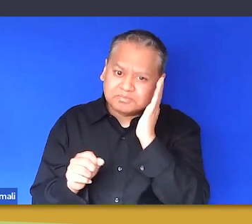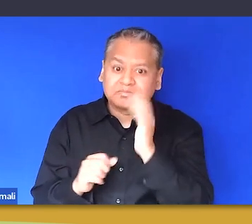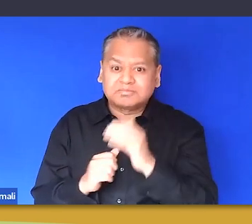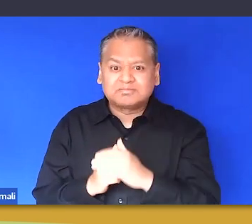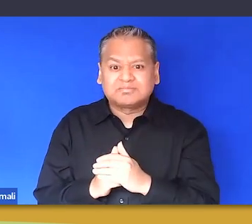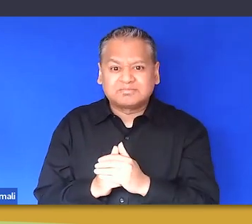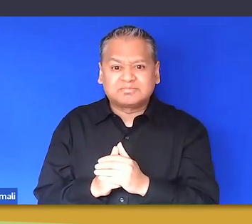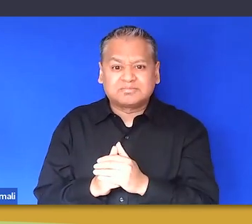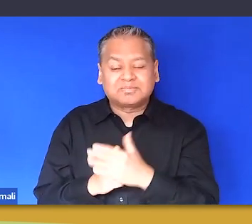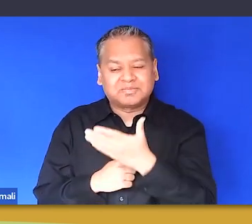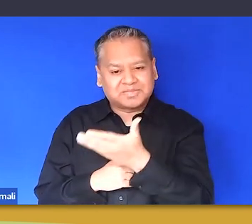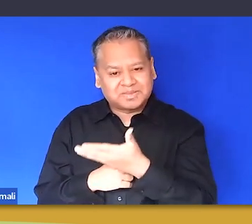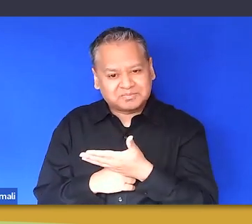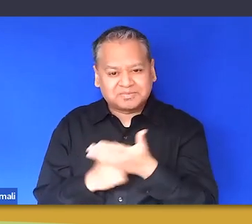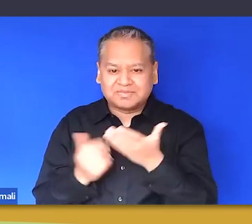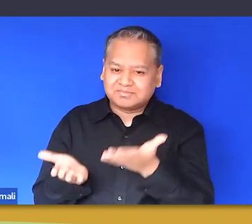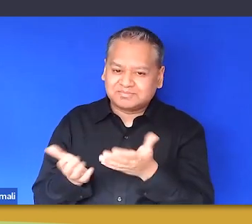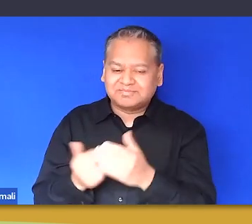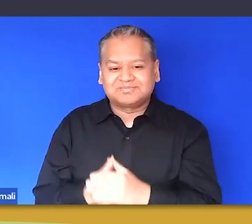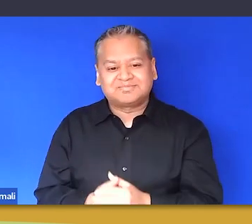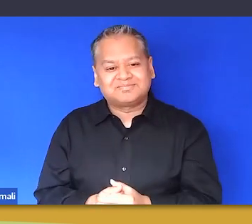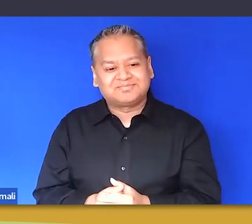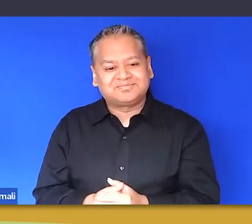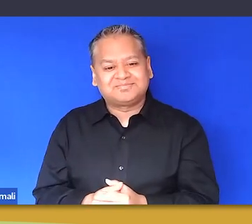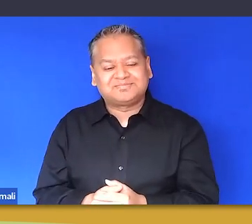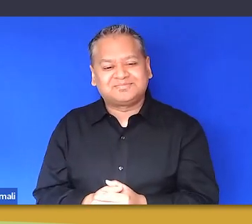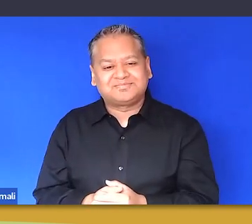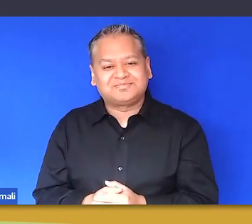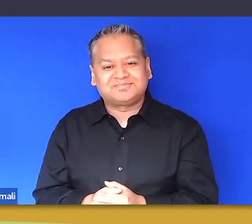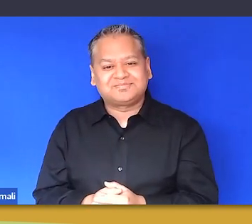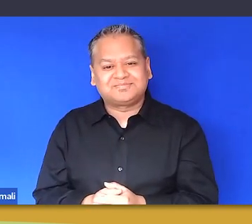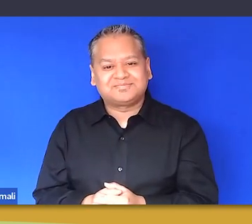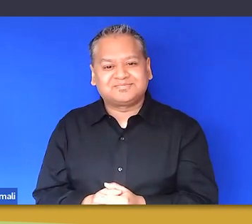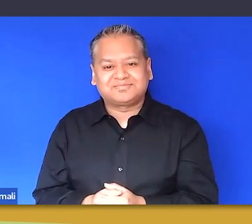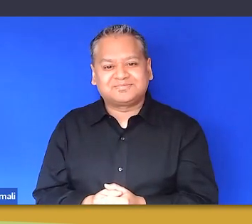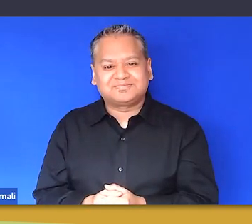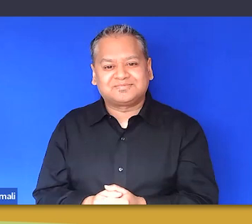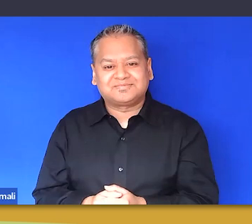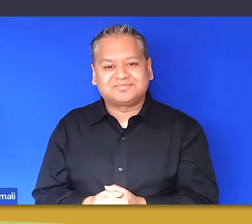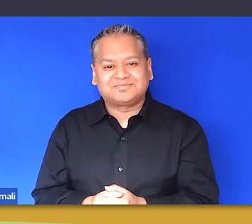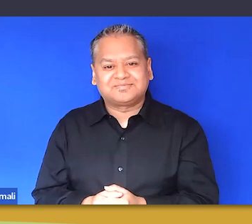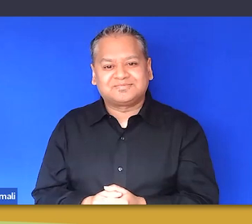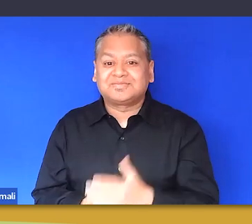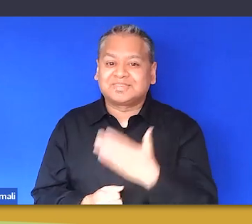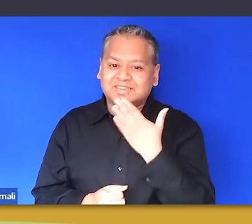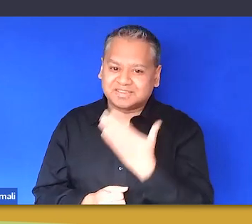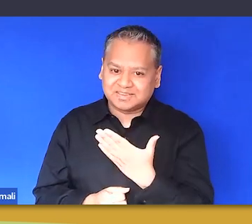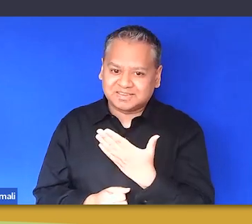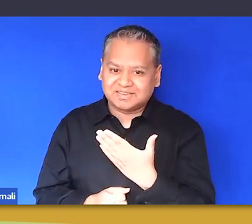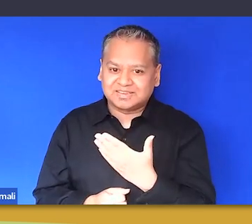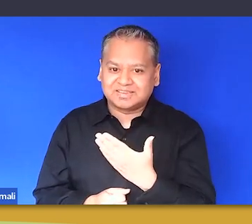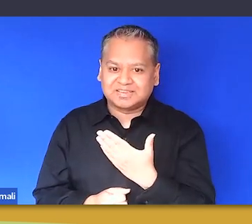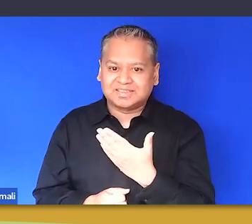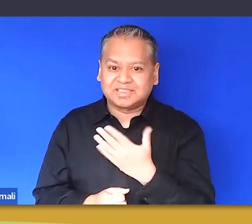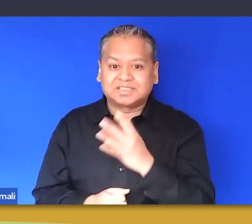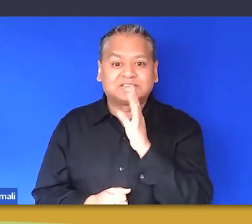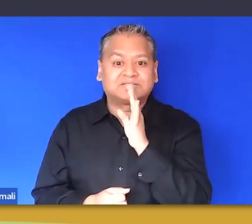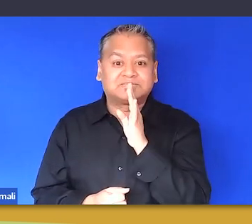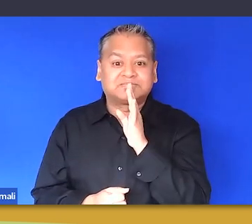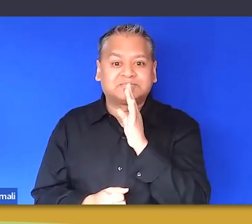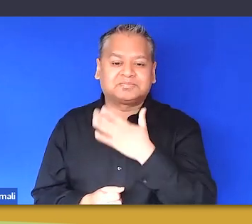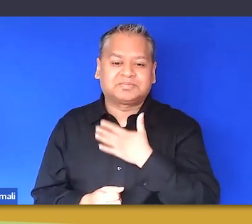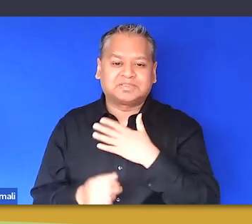this award means for you. Thank you. Amy Natigason Omania